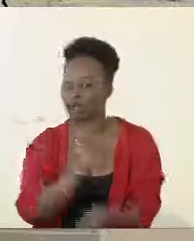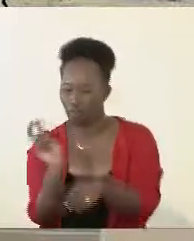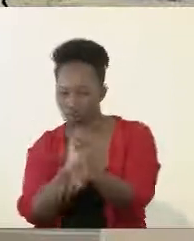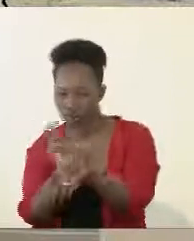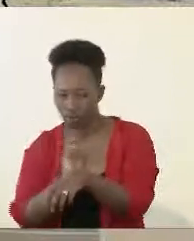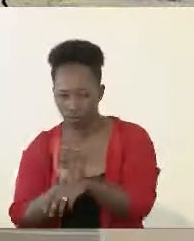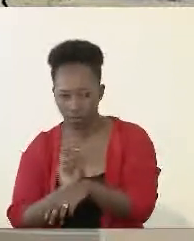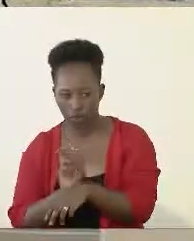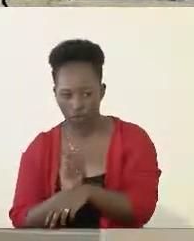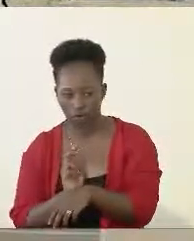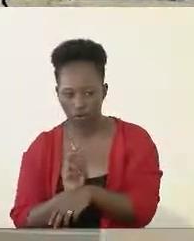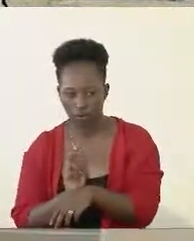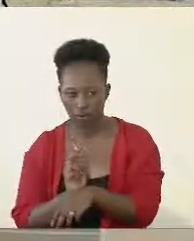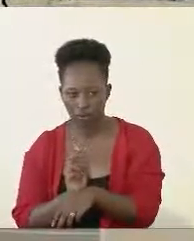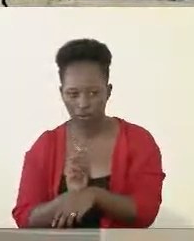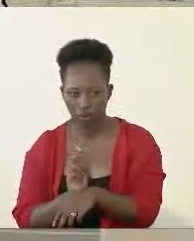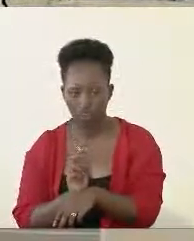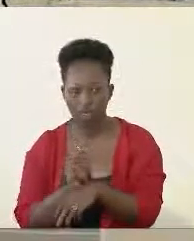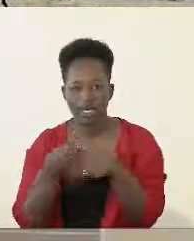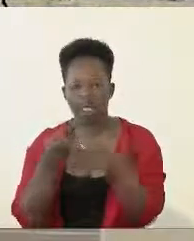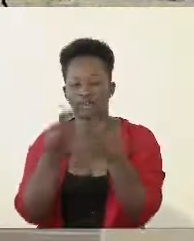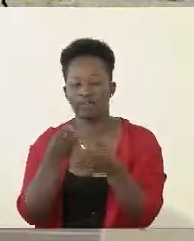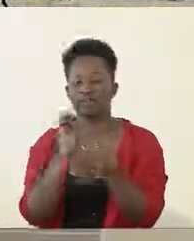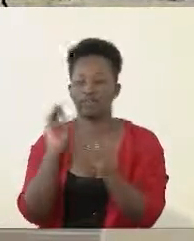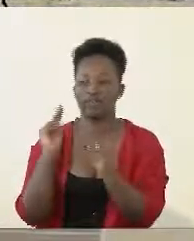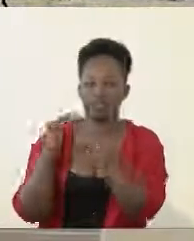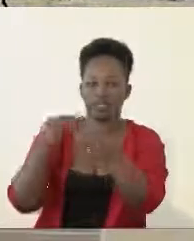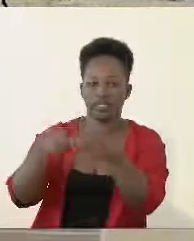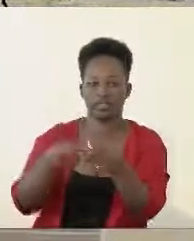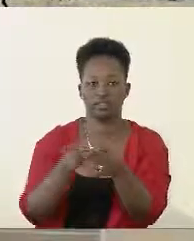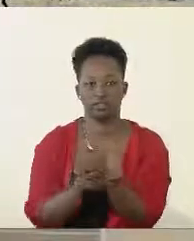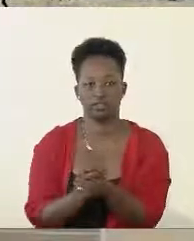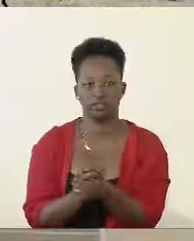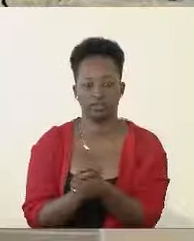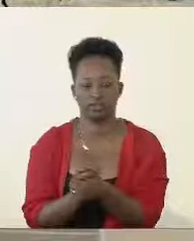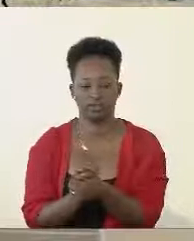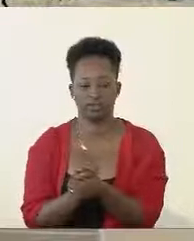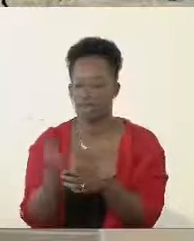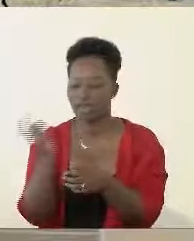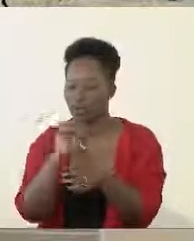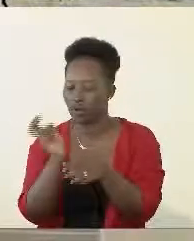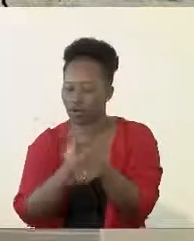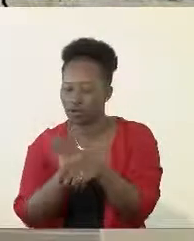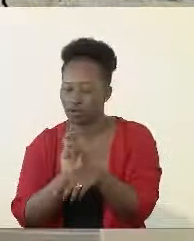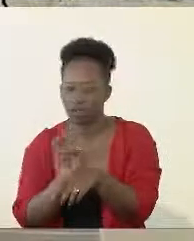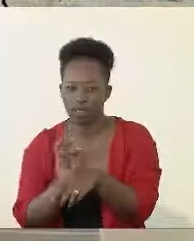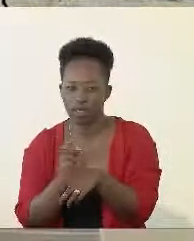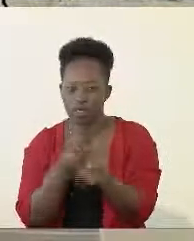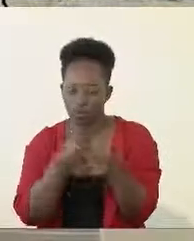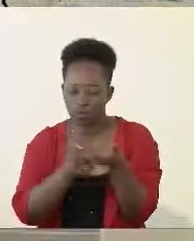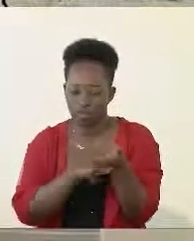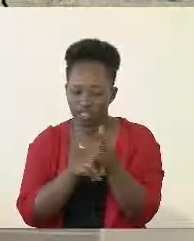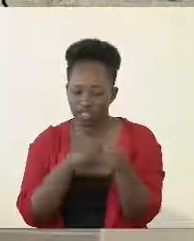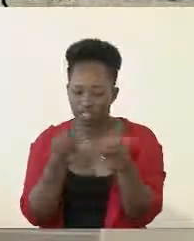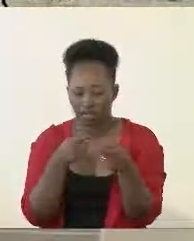There are very many. What managerial mistakes you think could have contributed to the above situation? The managerial